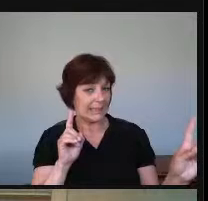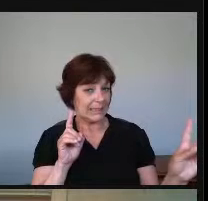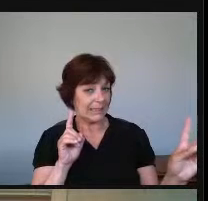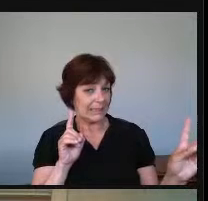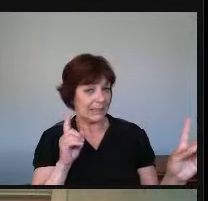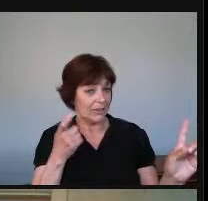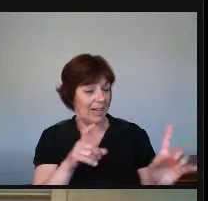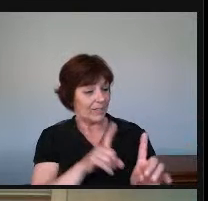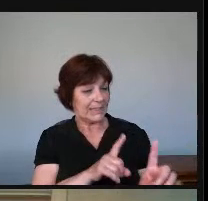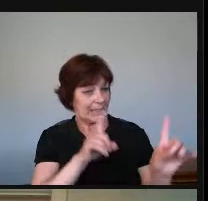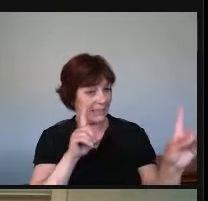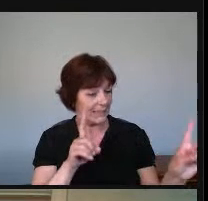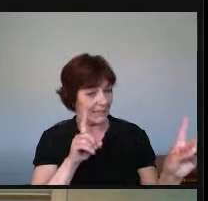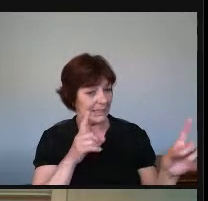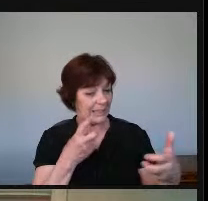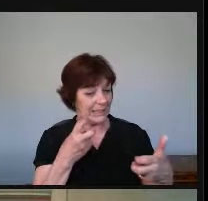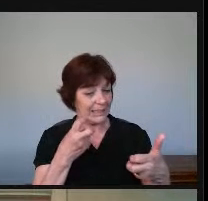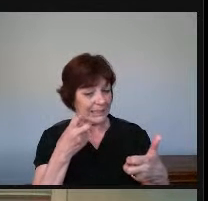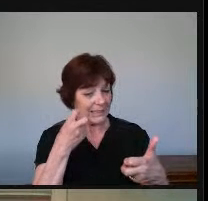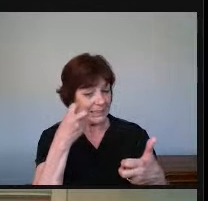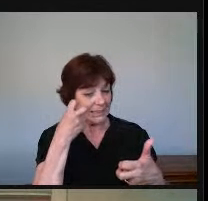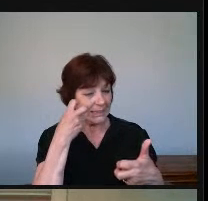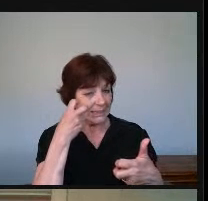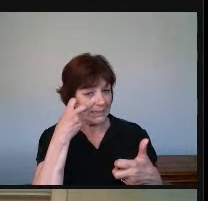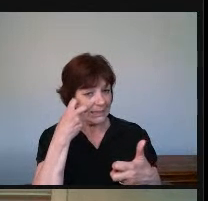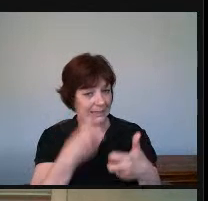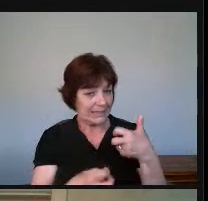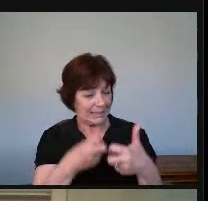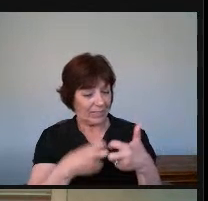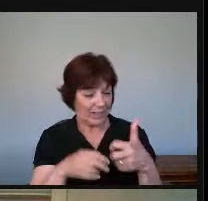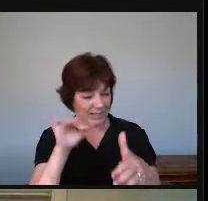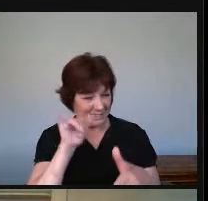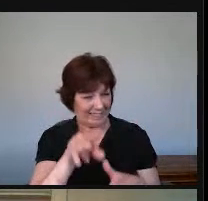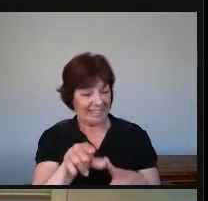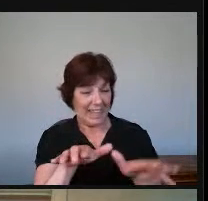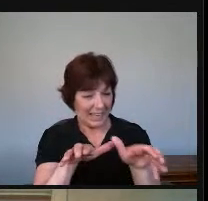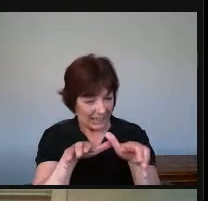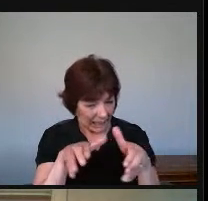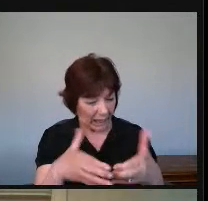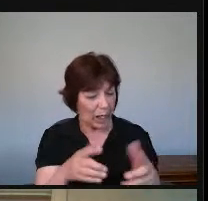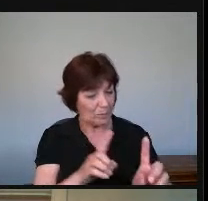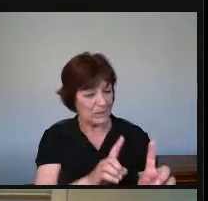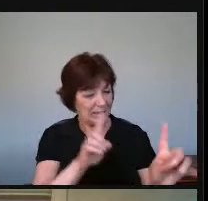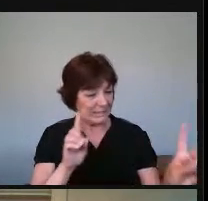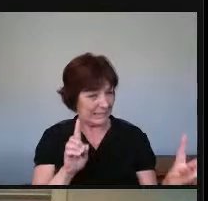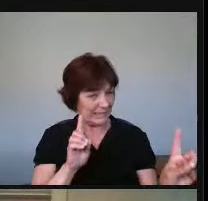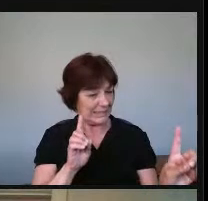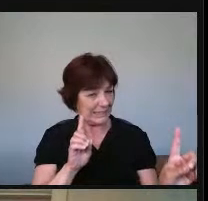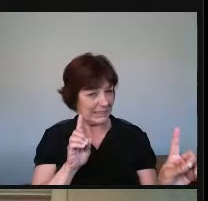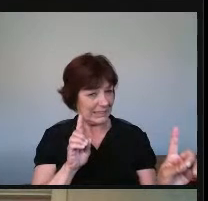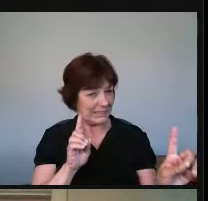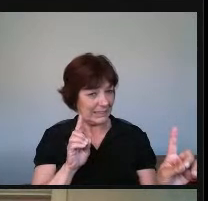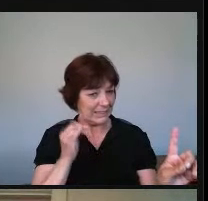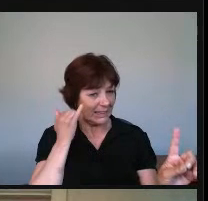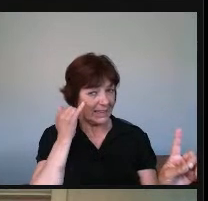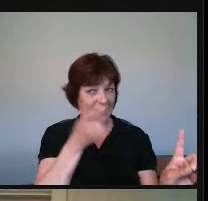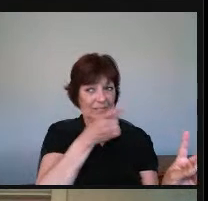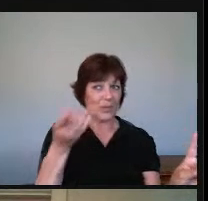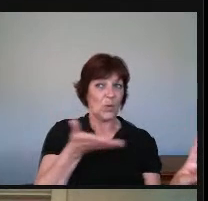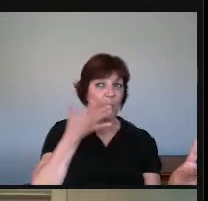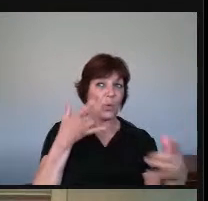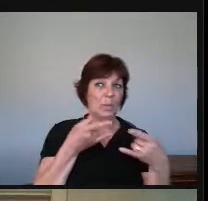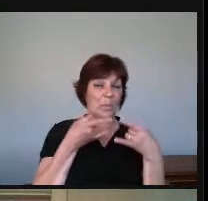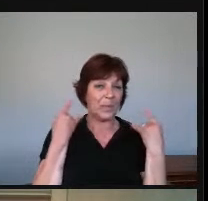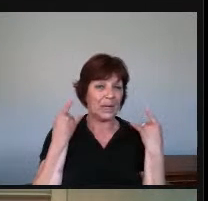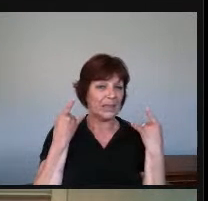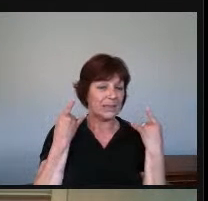distancing, and that might be difficult in that type of social club to do that if they're not wearing a mask.